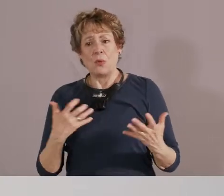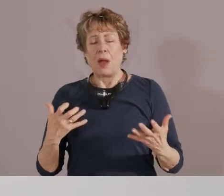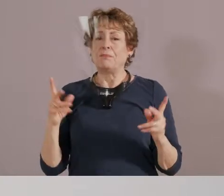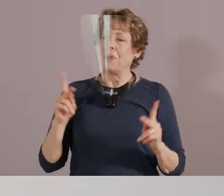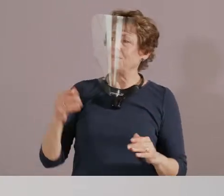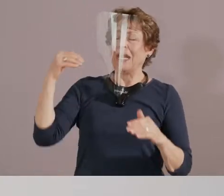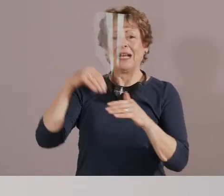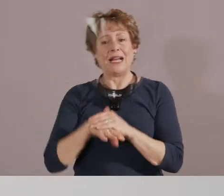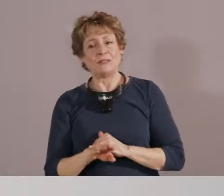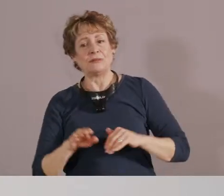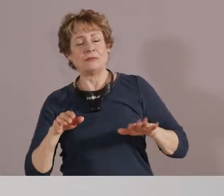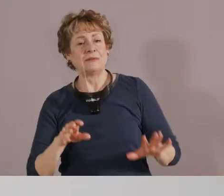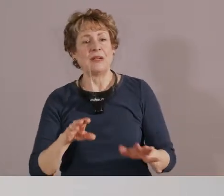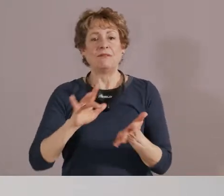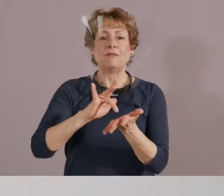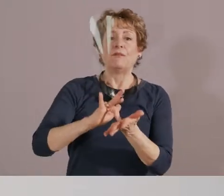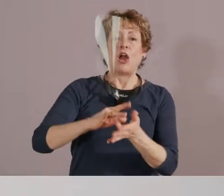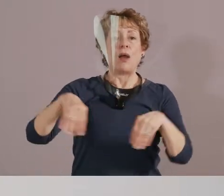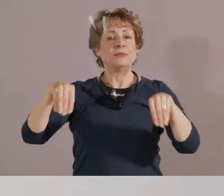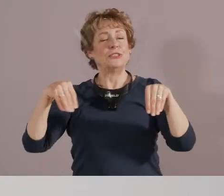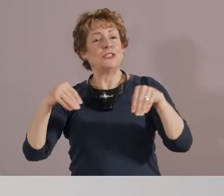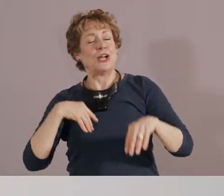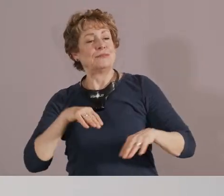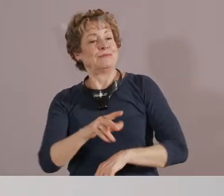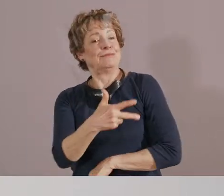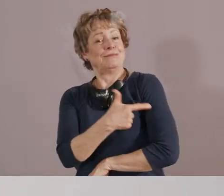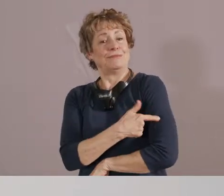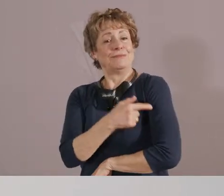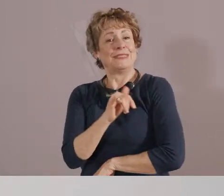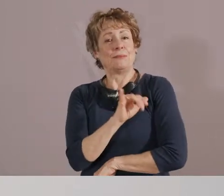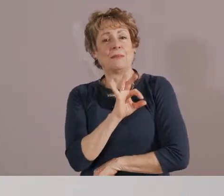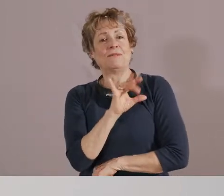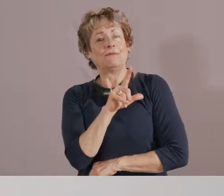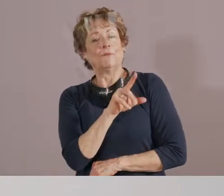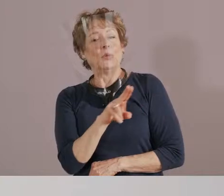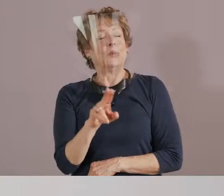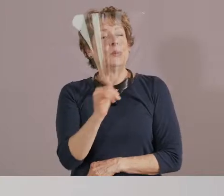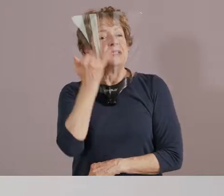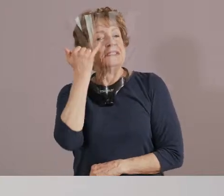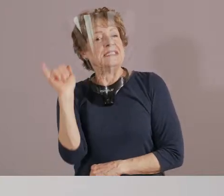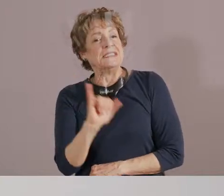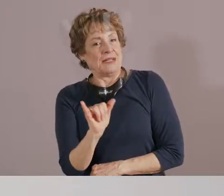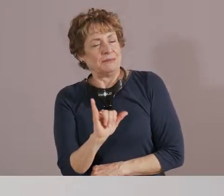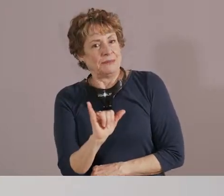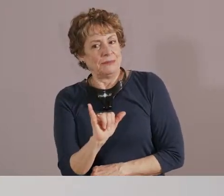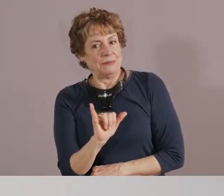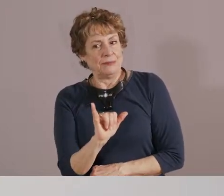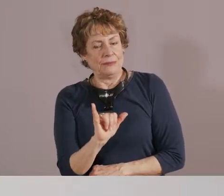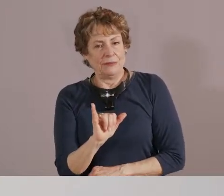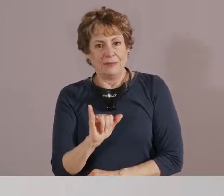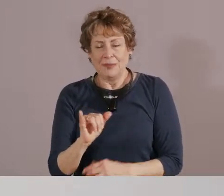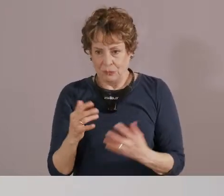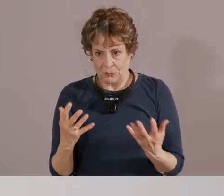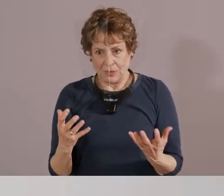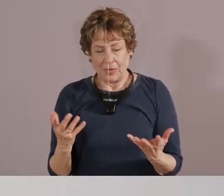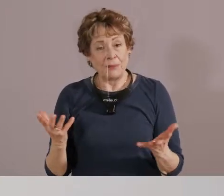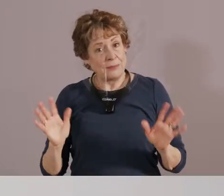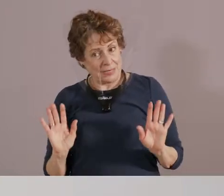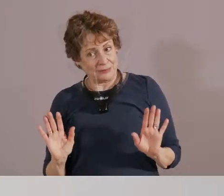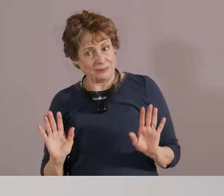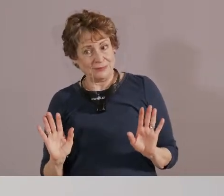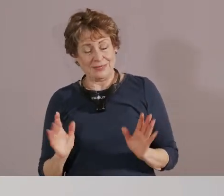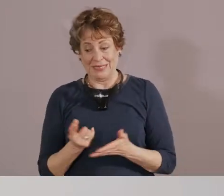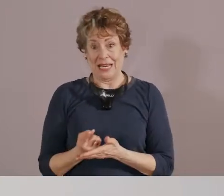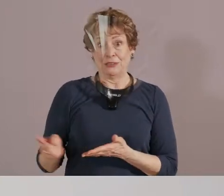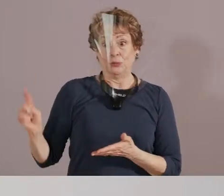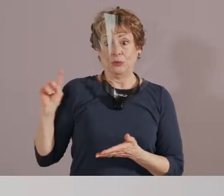their influenza vaccination. So we activated our retail pharmacy program with CDC last week.